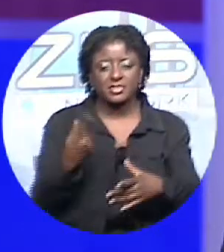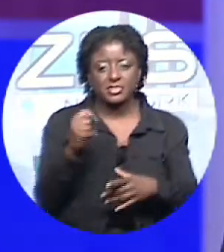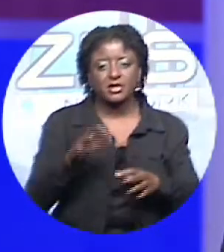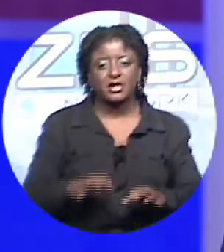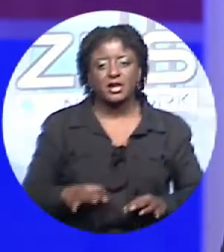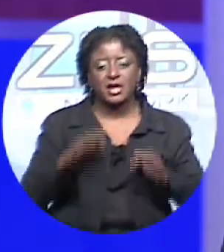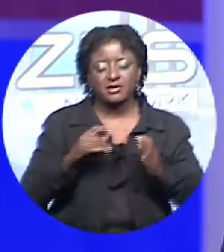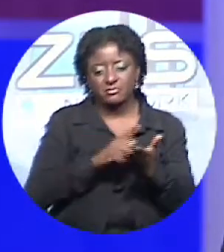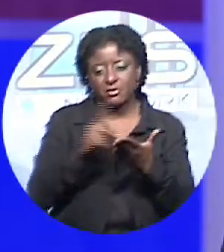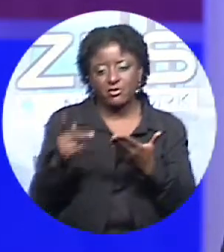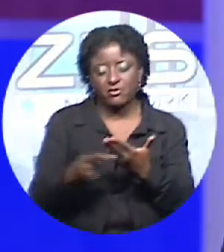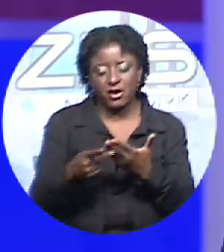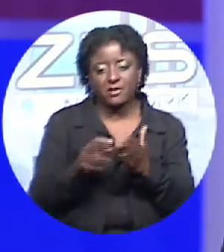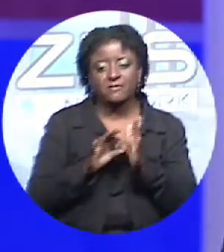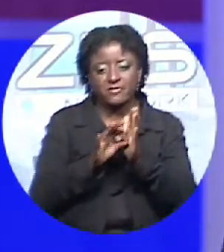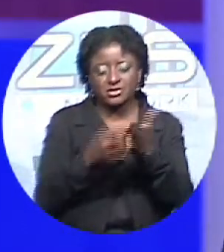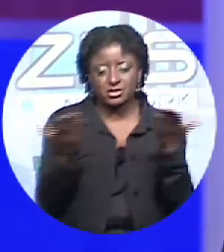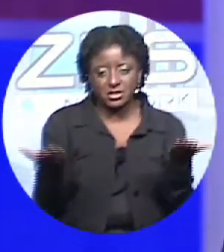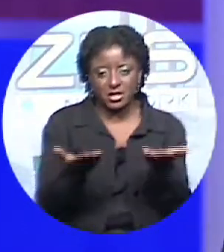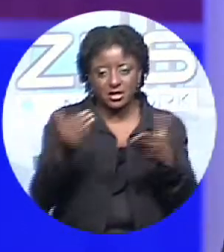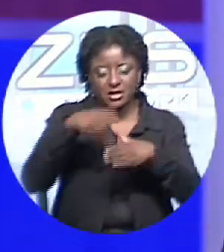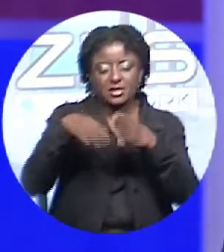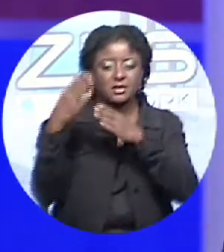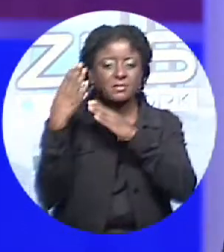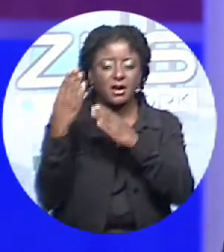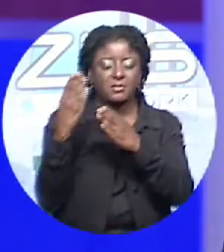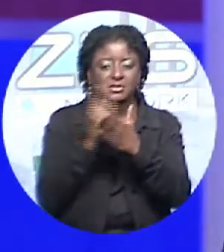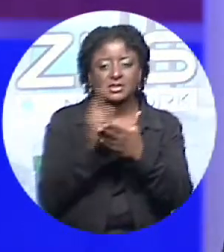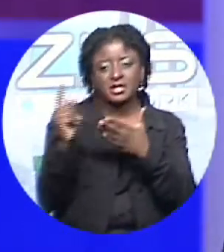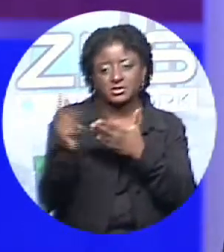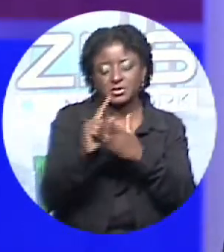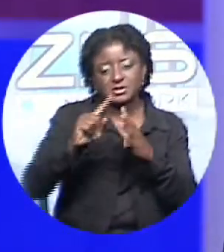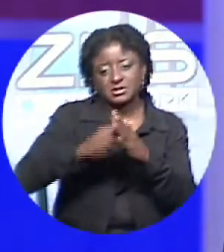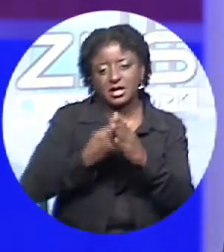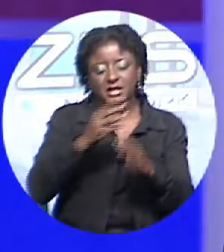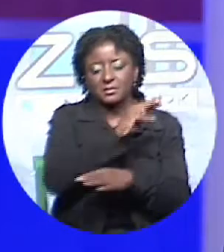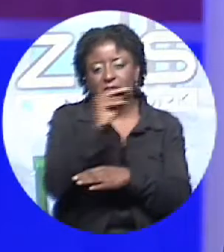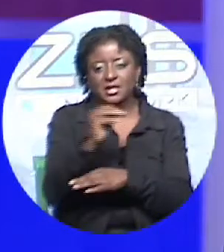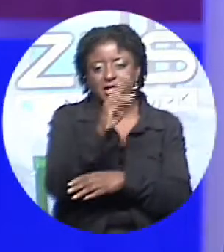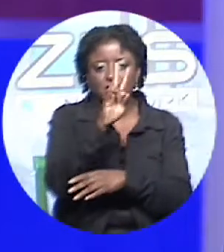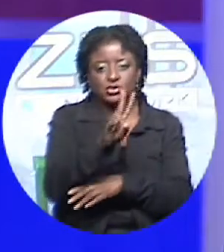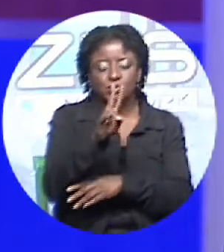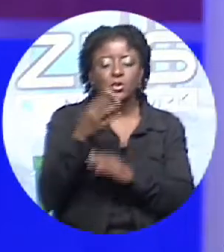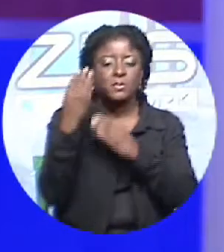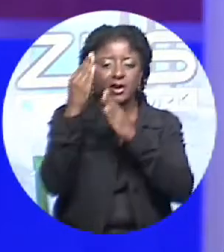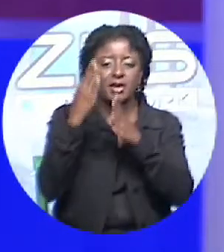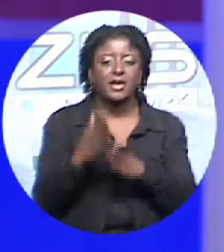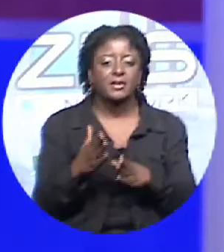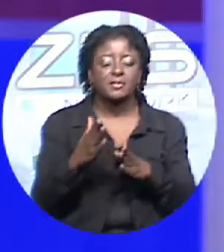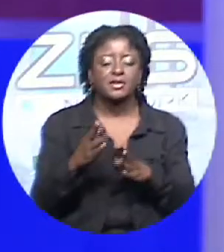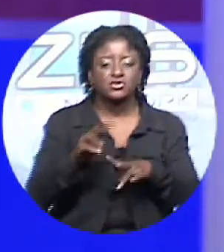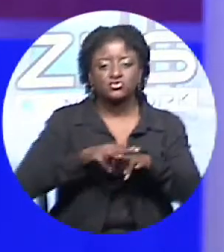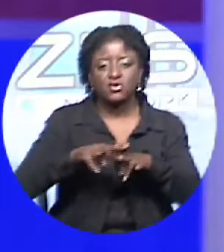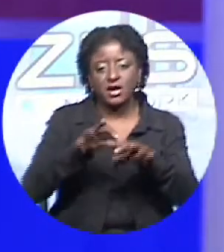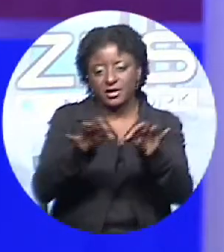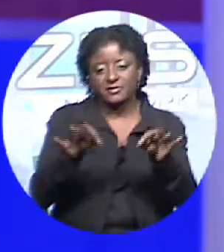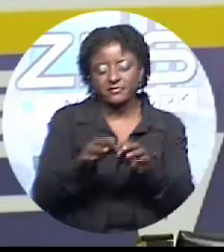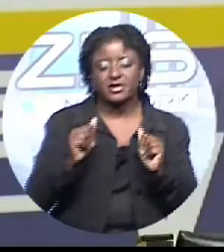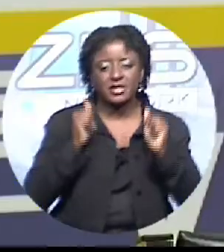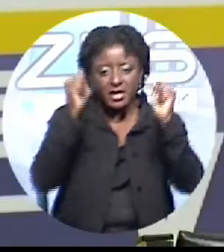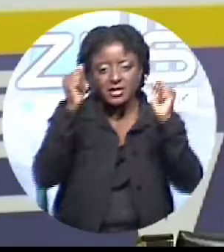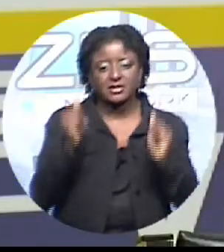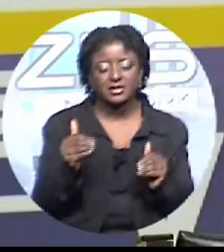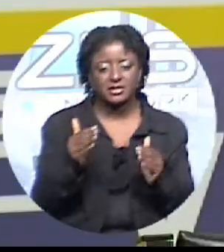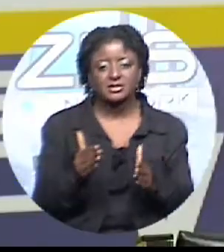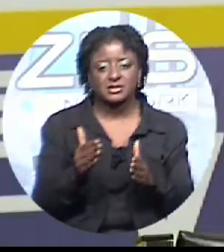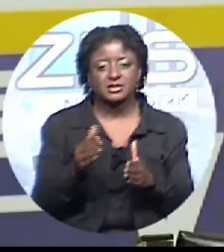featured here in the Bahamas next week, starting on Monday, and two of our Bahamian track and field athletes will take center stage. We'll